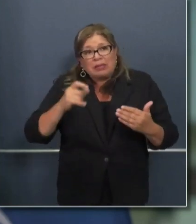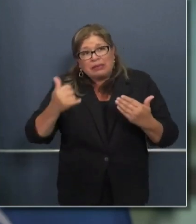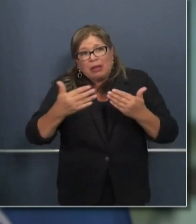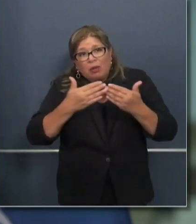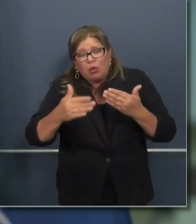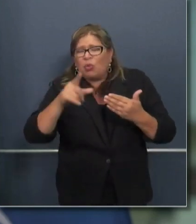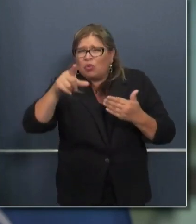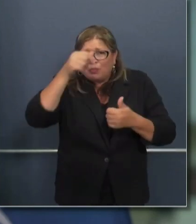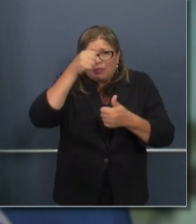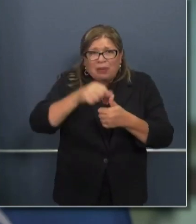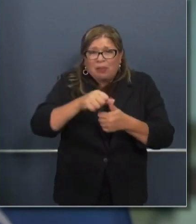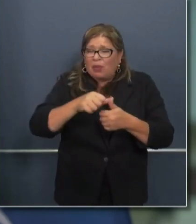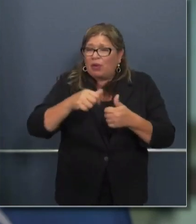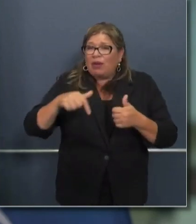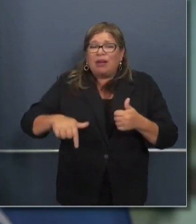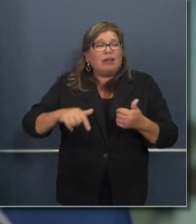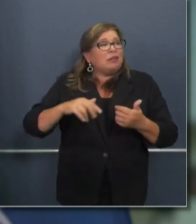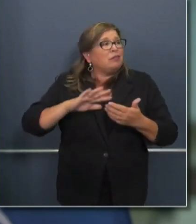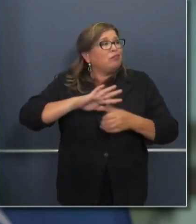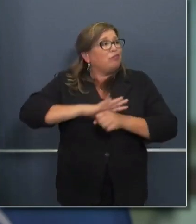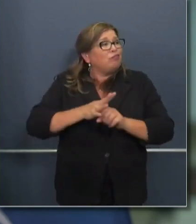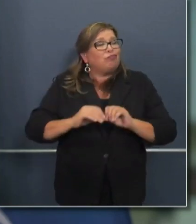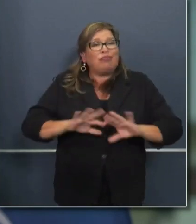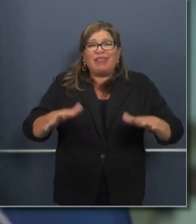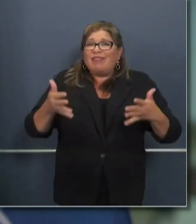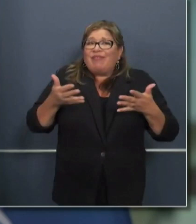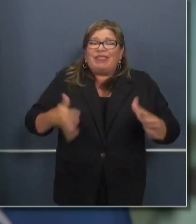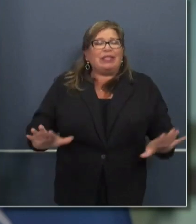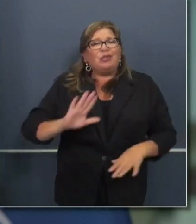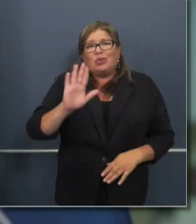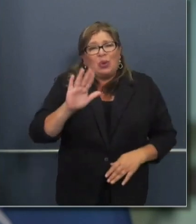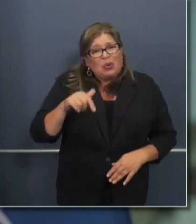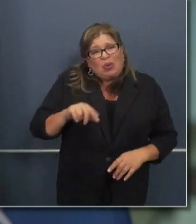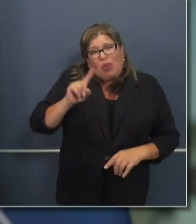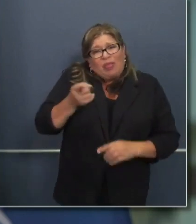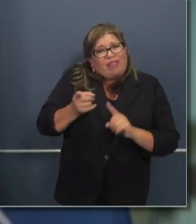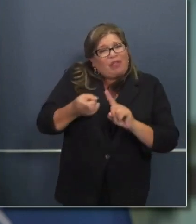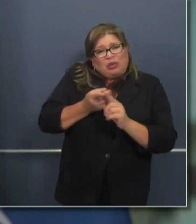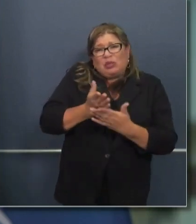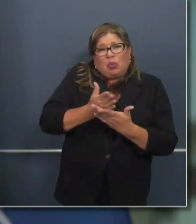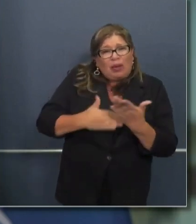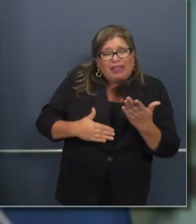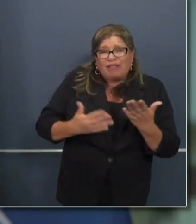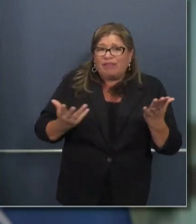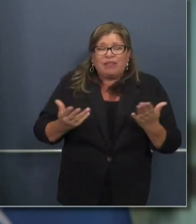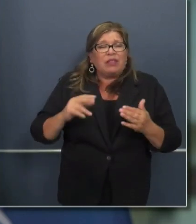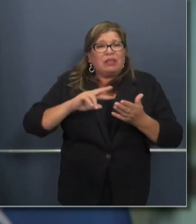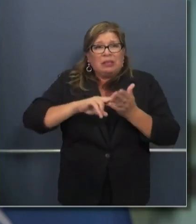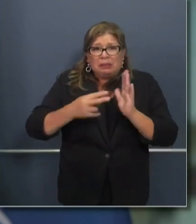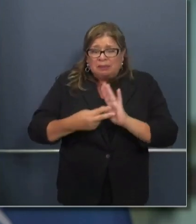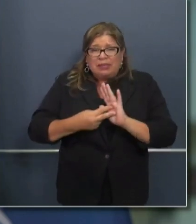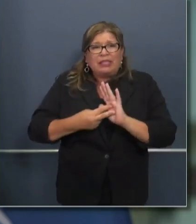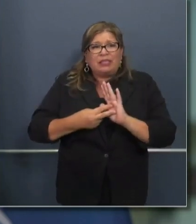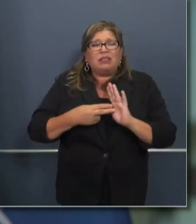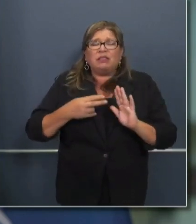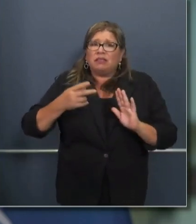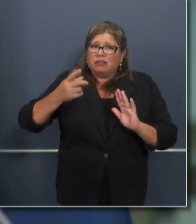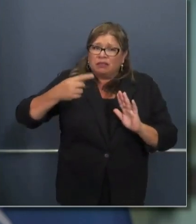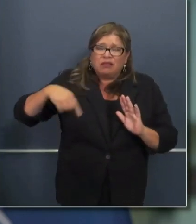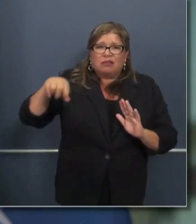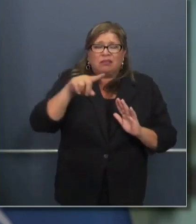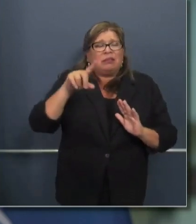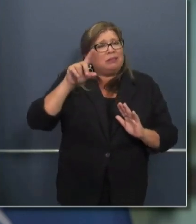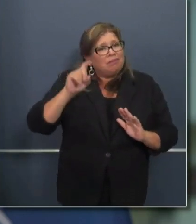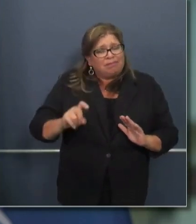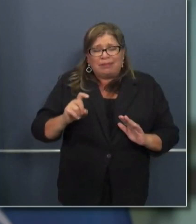pandemic. To again remind ourselves the power and potency of our individual decision-making, our ability to bend this curve,